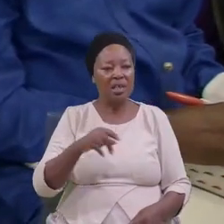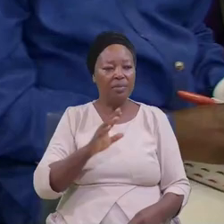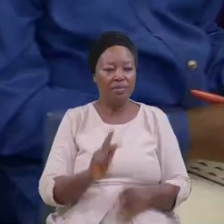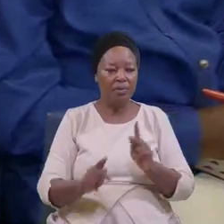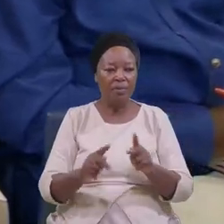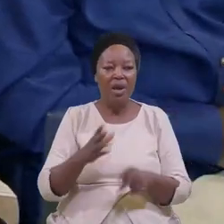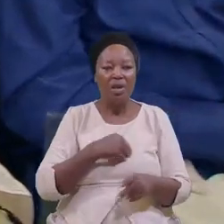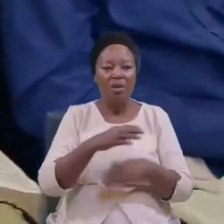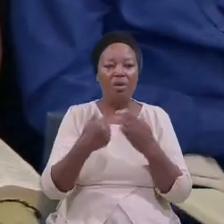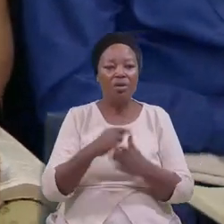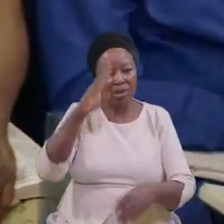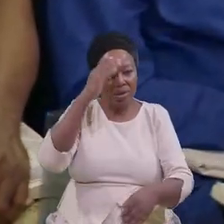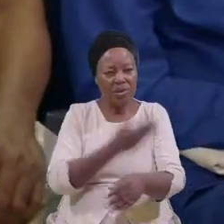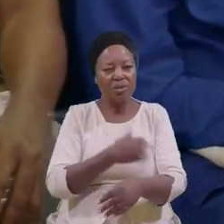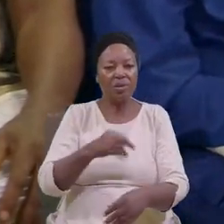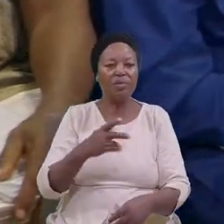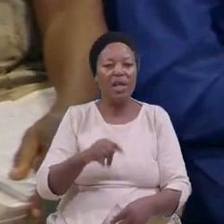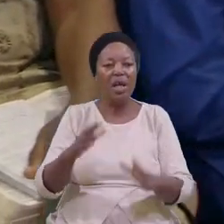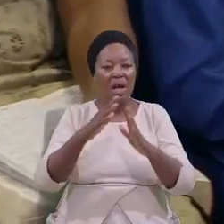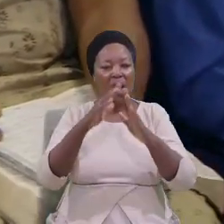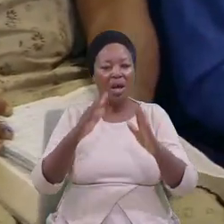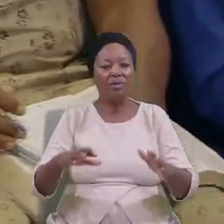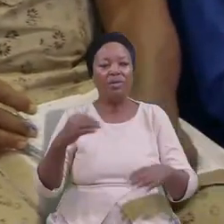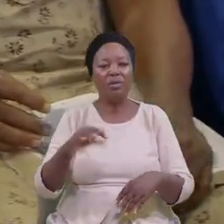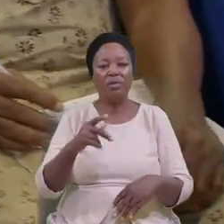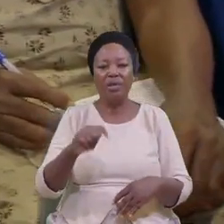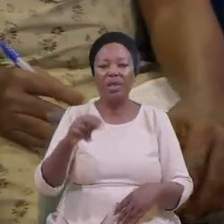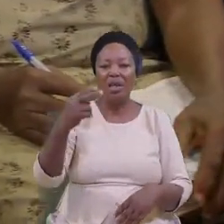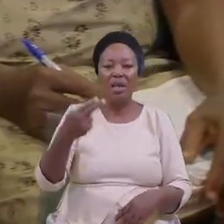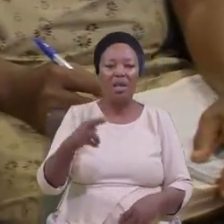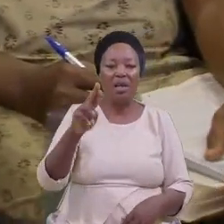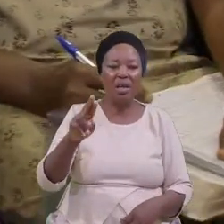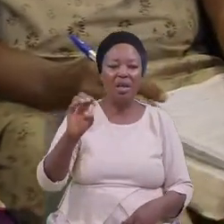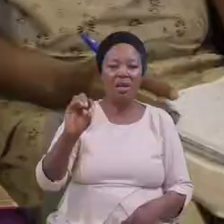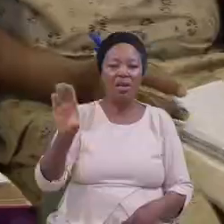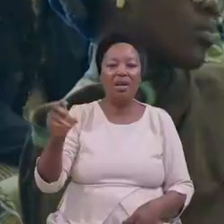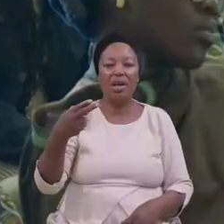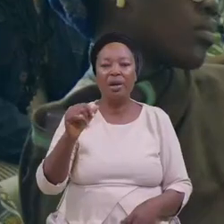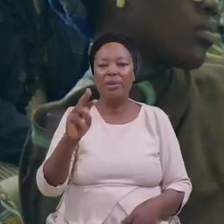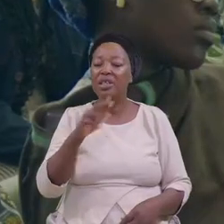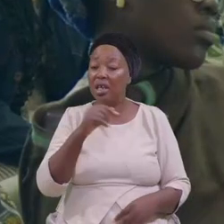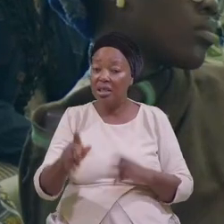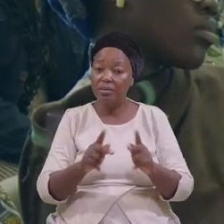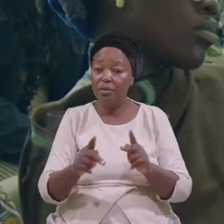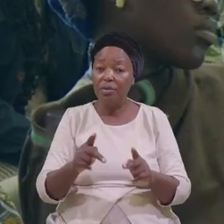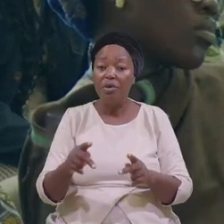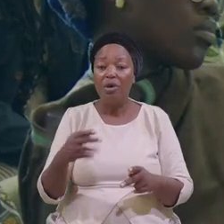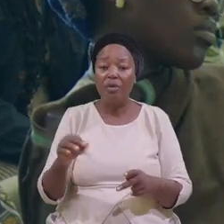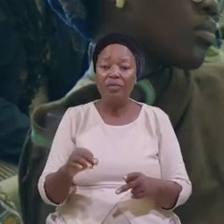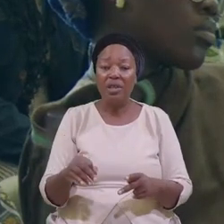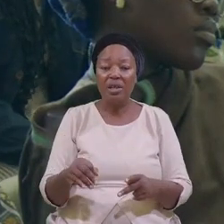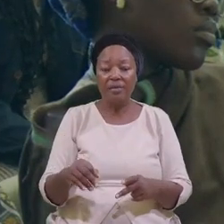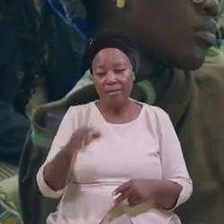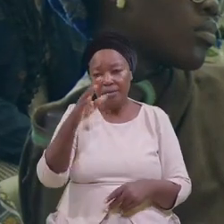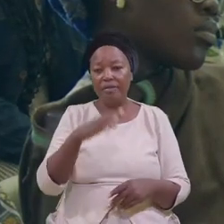the whole house of the Rechabites. These are the descendants of the father-in-law of Moses. And then in verse